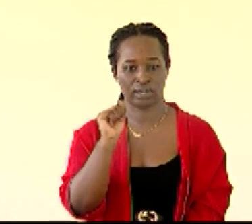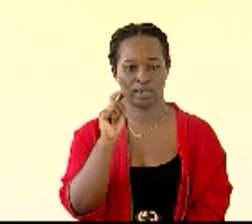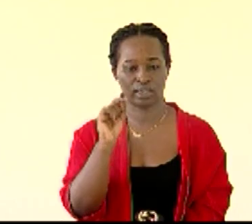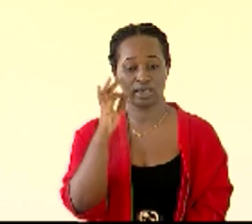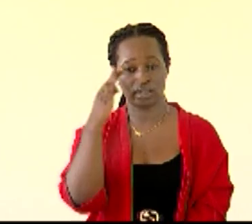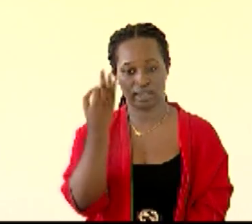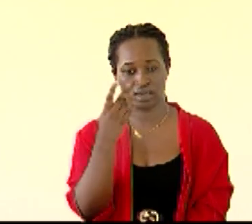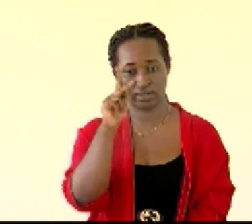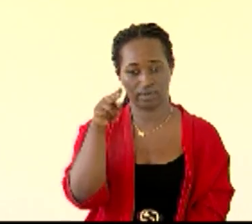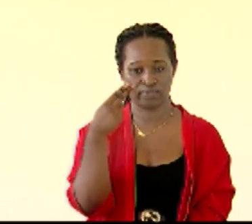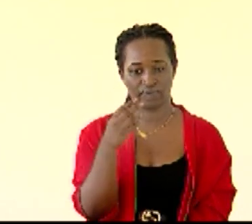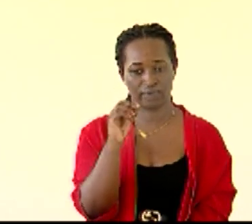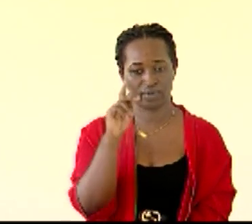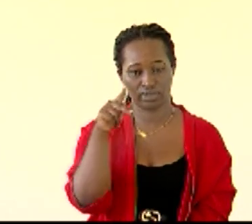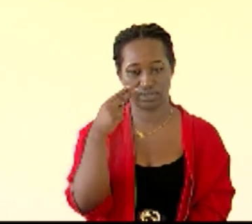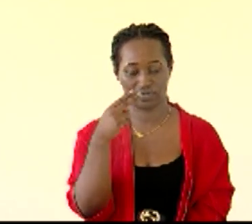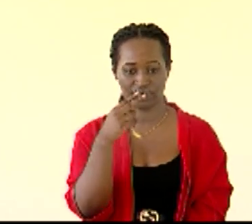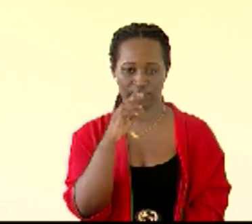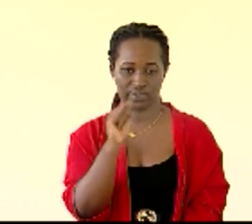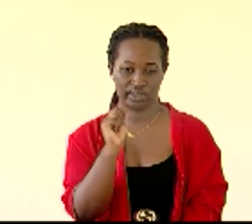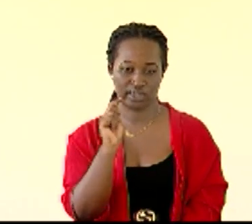to be reduced, we need them,